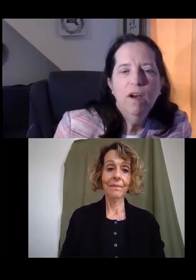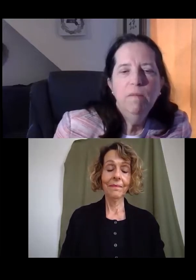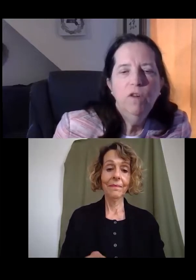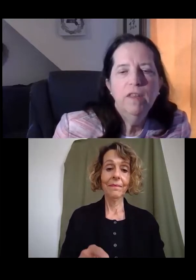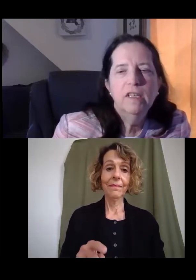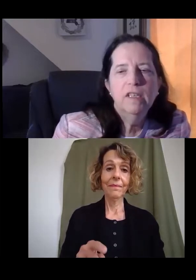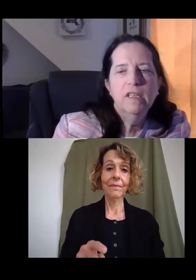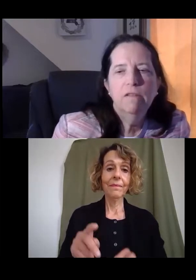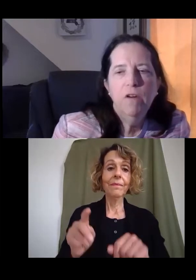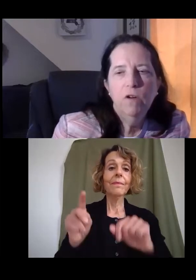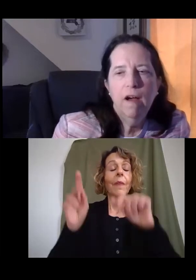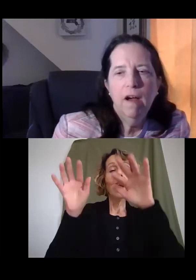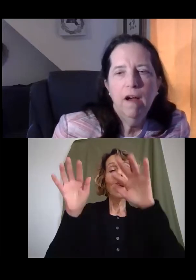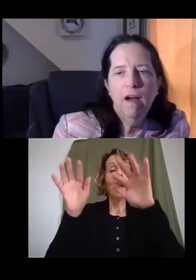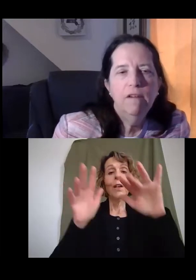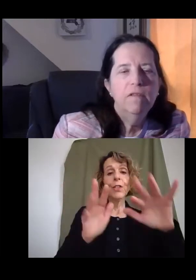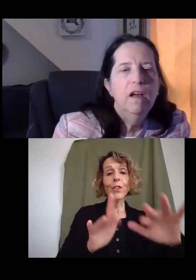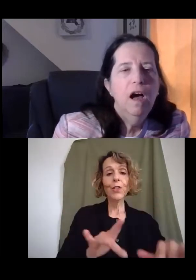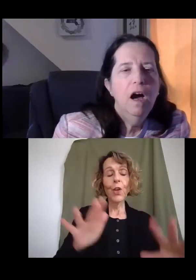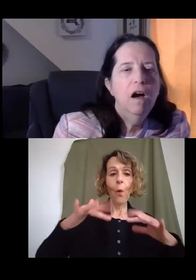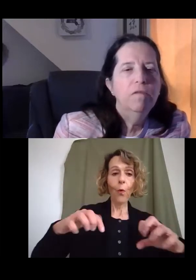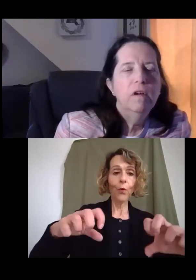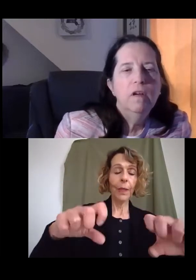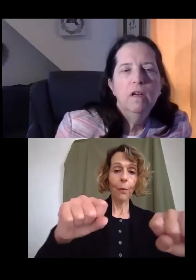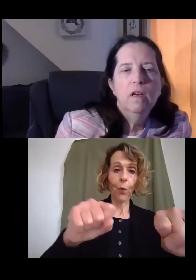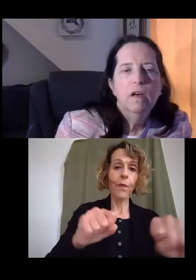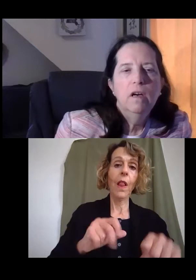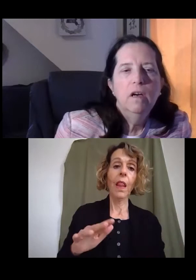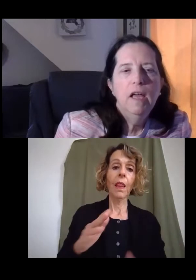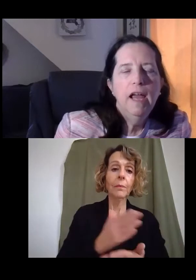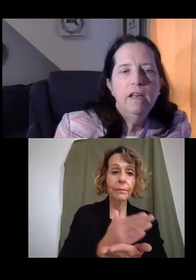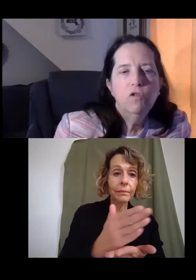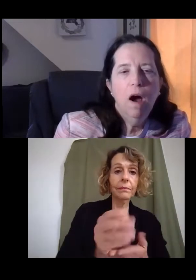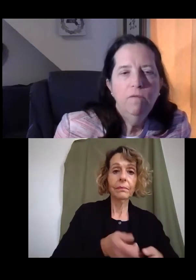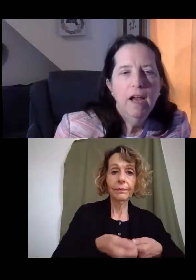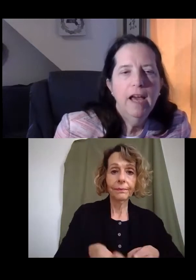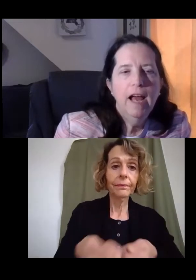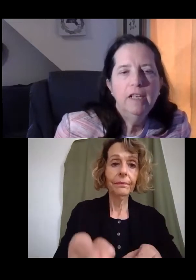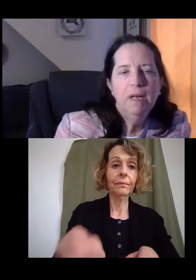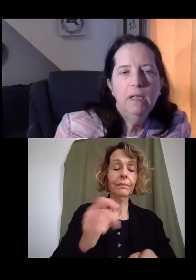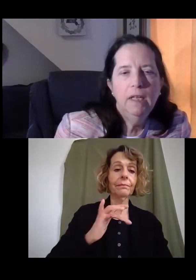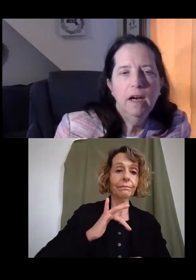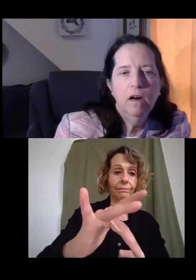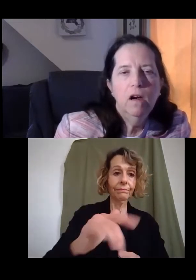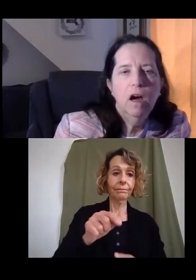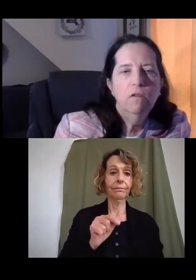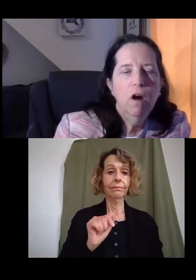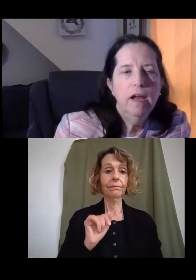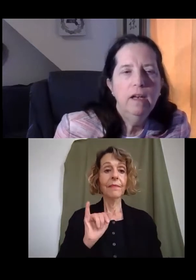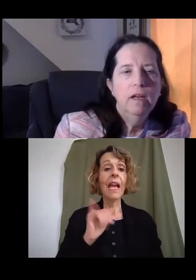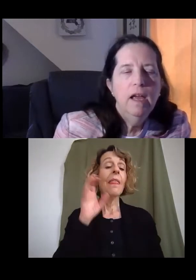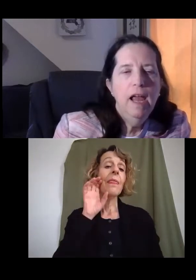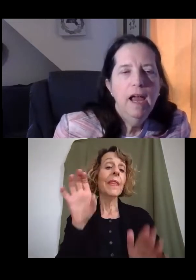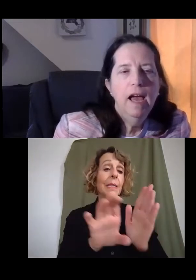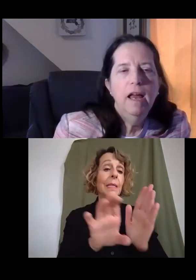Snow removal, this is a photograph of a driveway that has been cleared on the